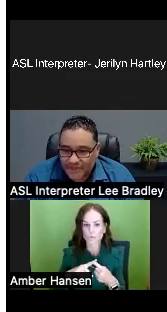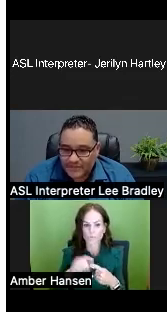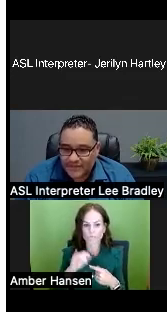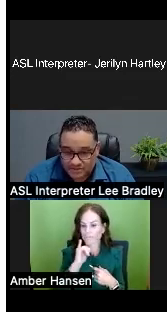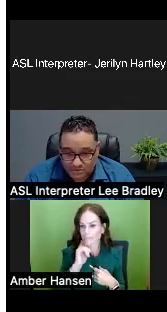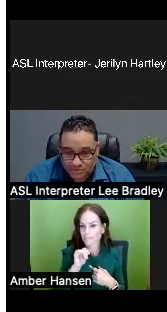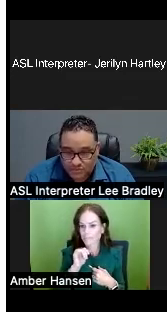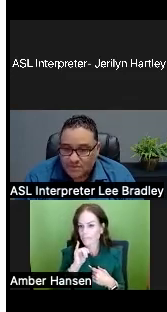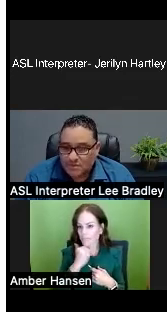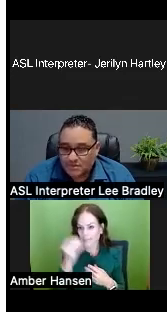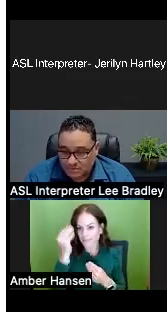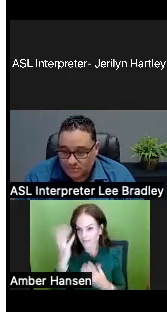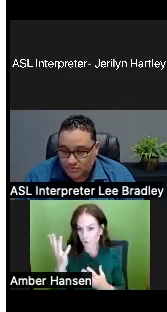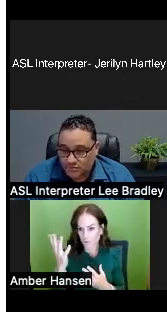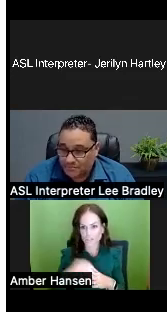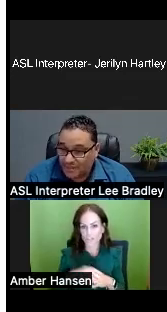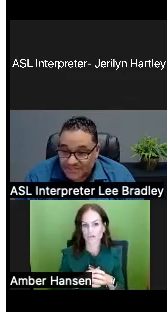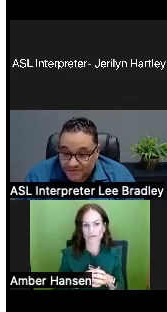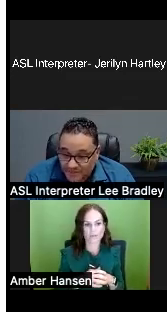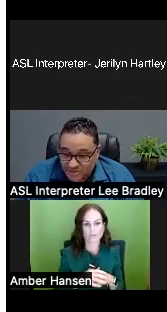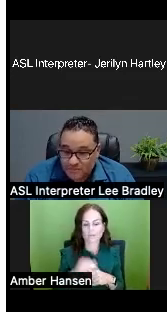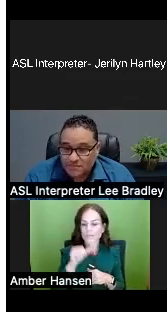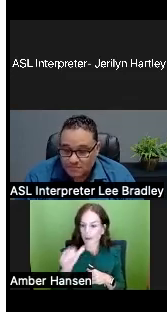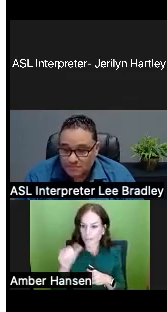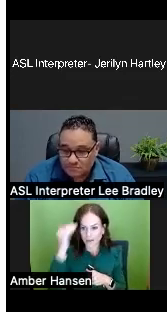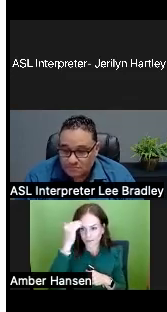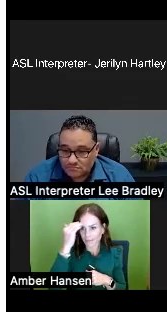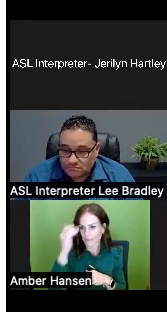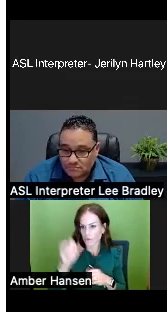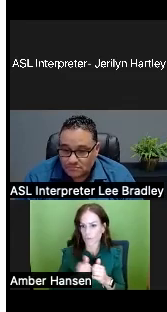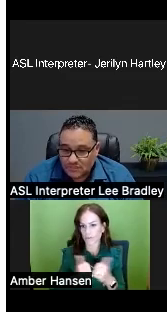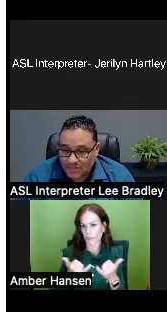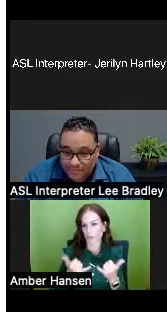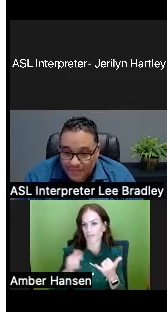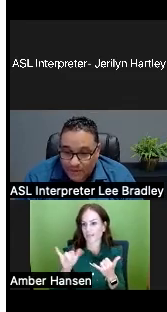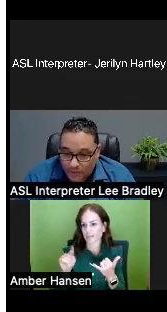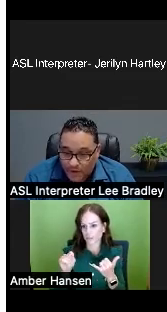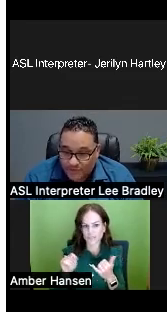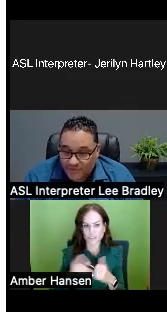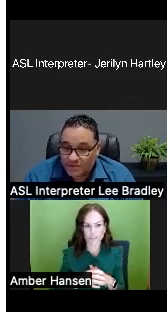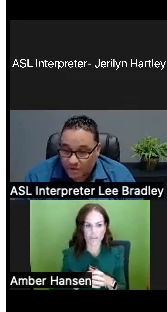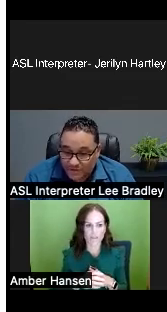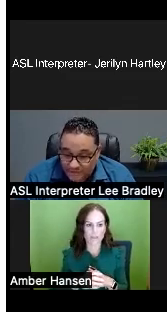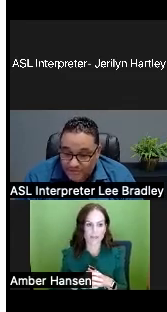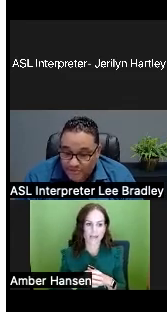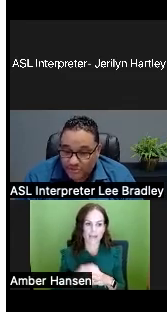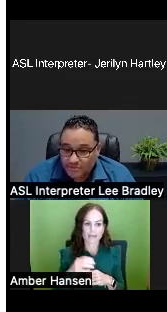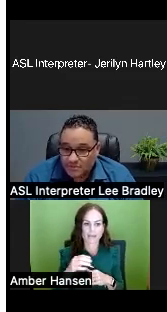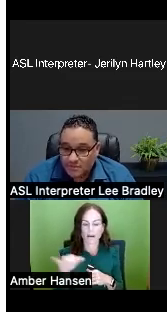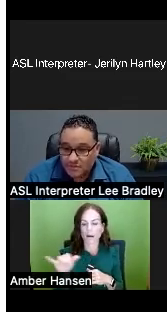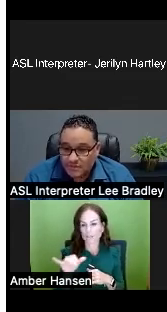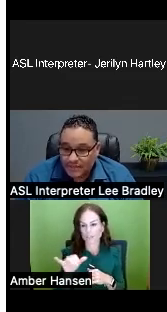Most likely it's due to misinformation, not being aware of the current